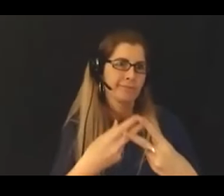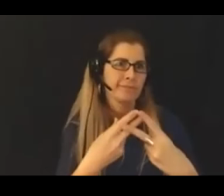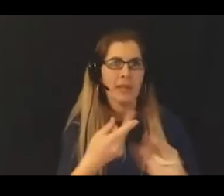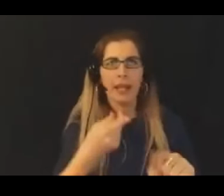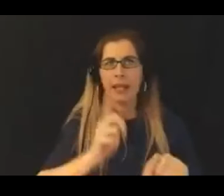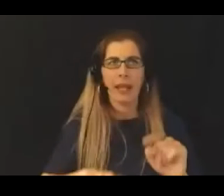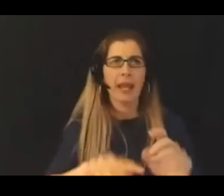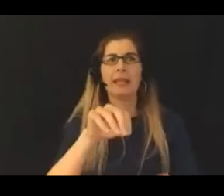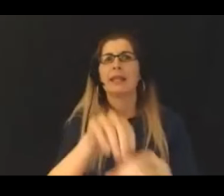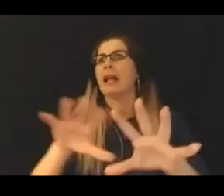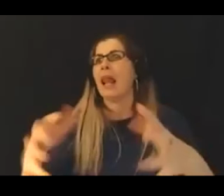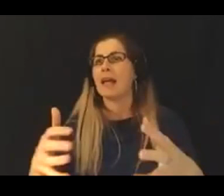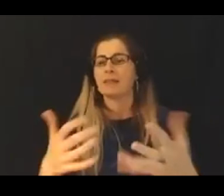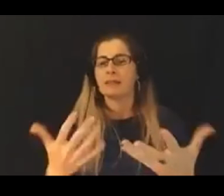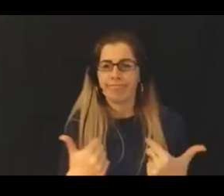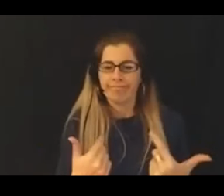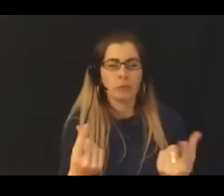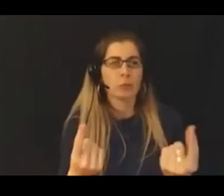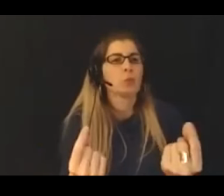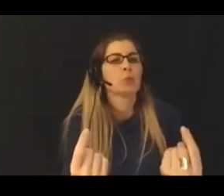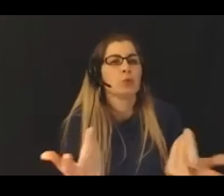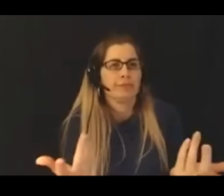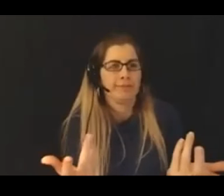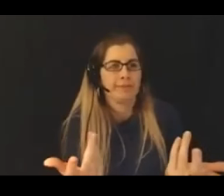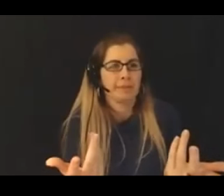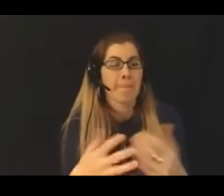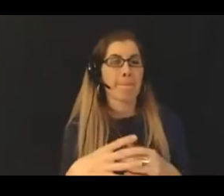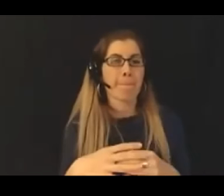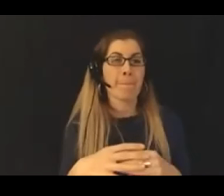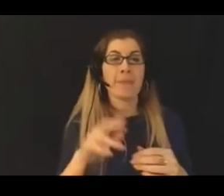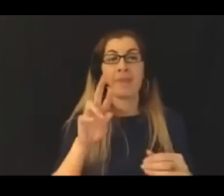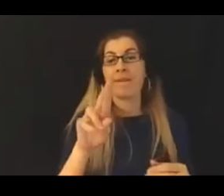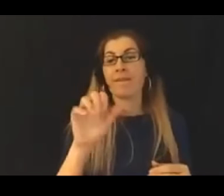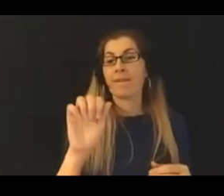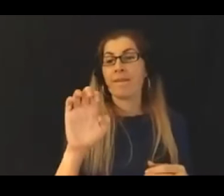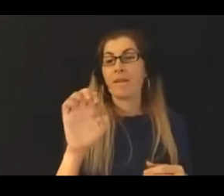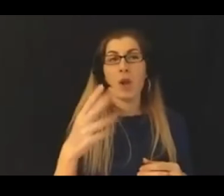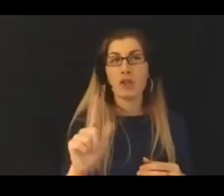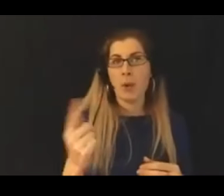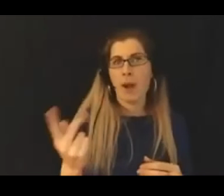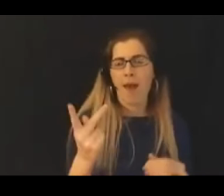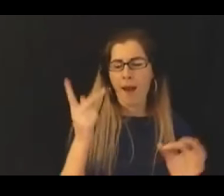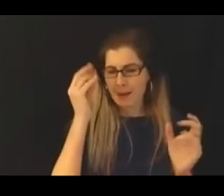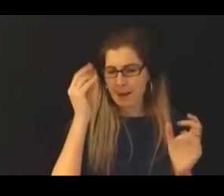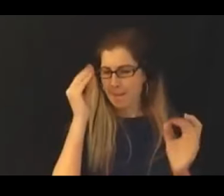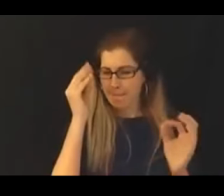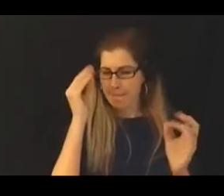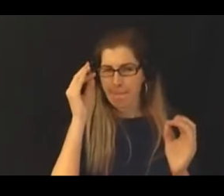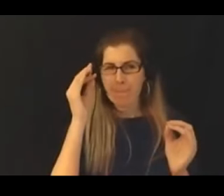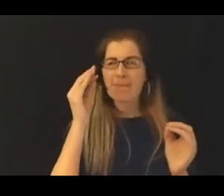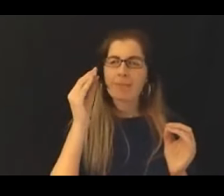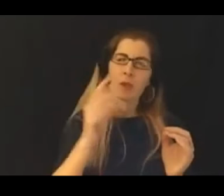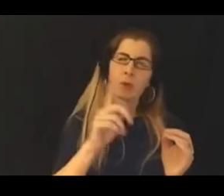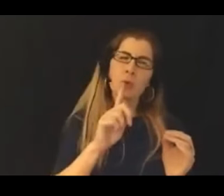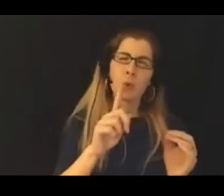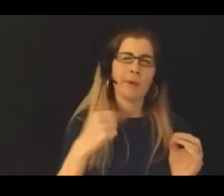classroom, and what do we do? So Rachel and I put our heads together. We already had these ongoing classes